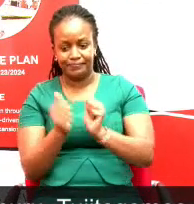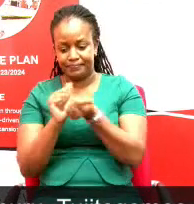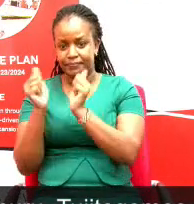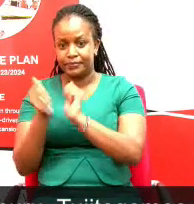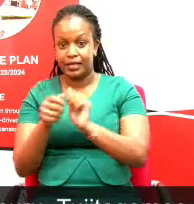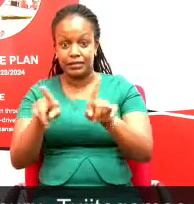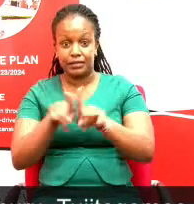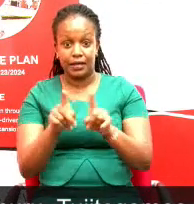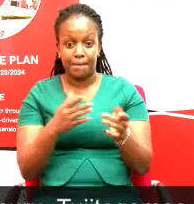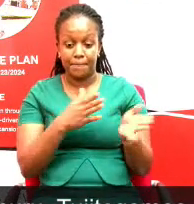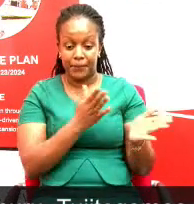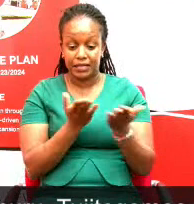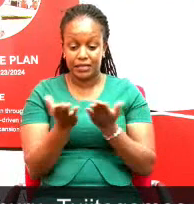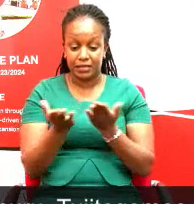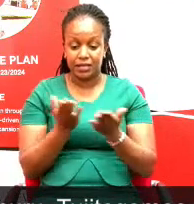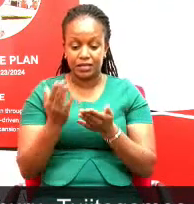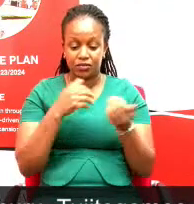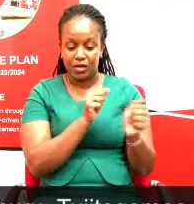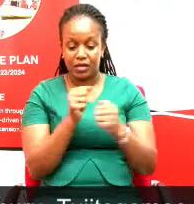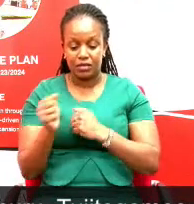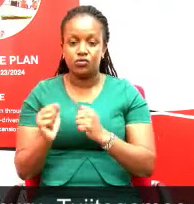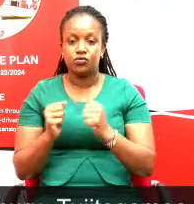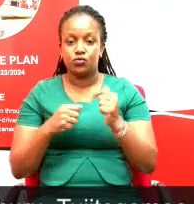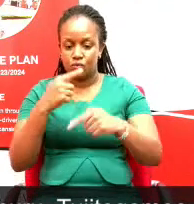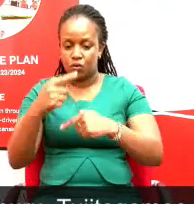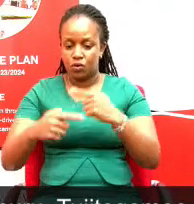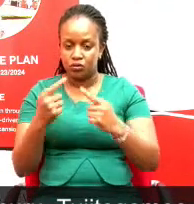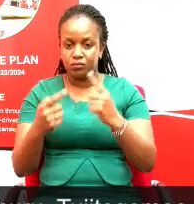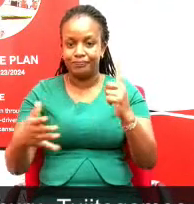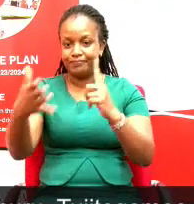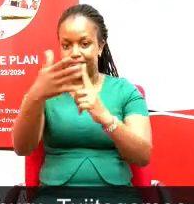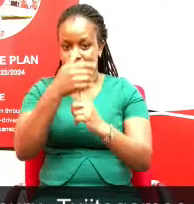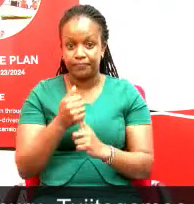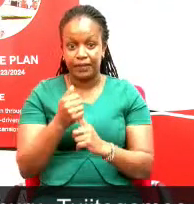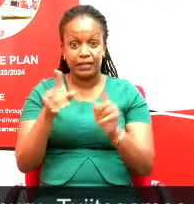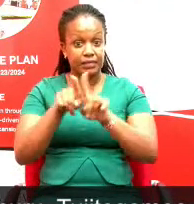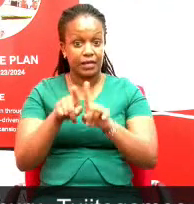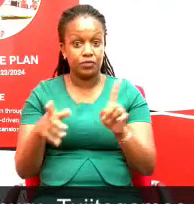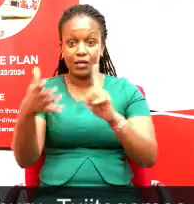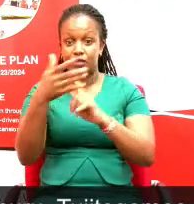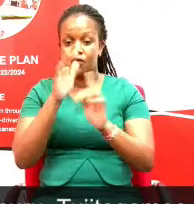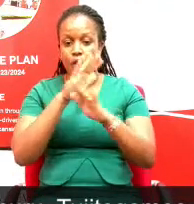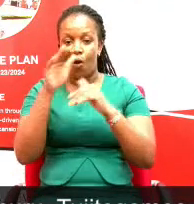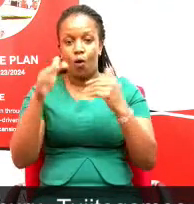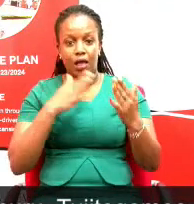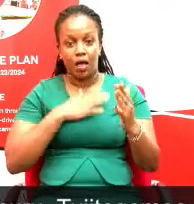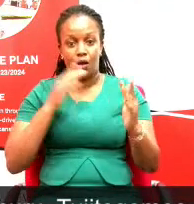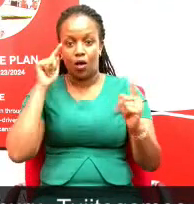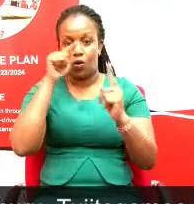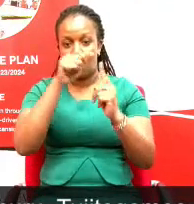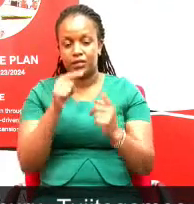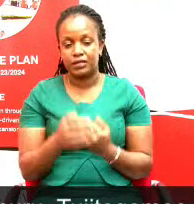continuity strategies in order to stay afloat to meet our goals.